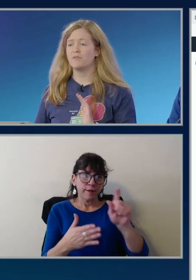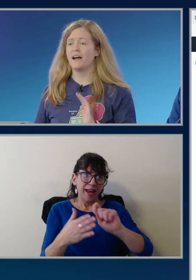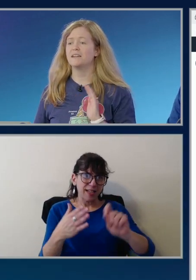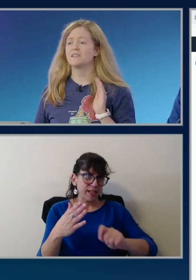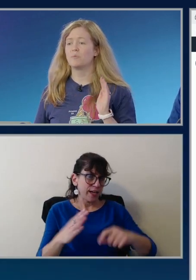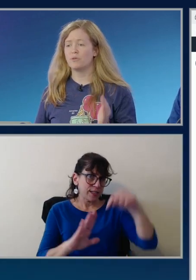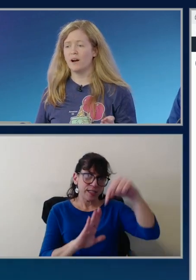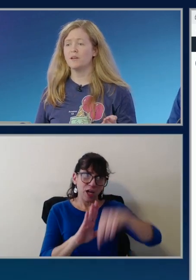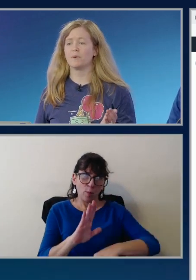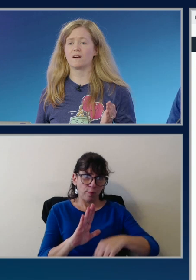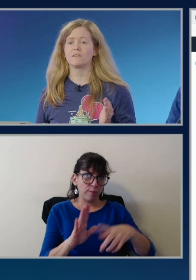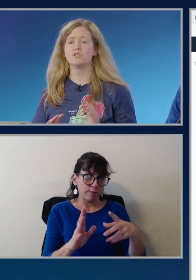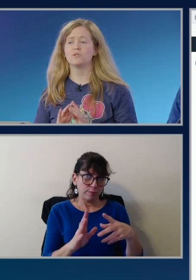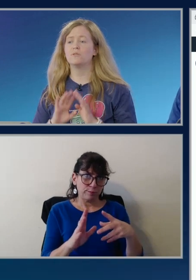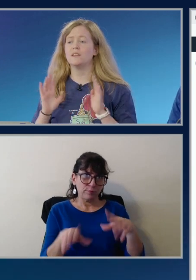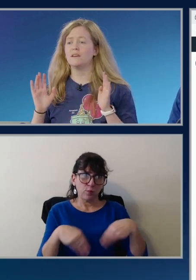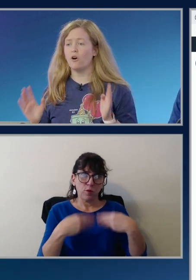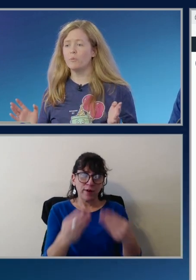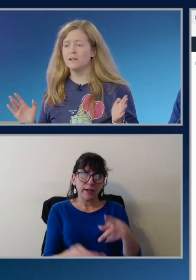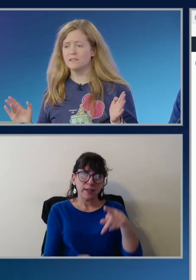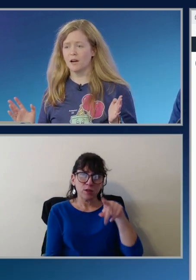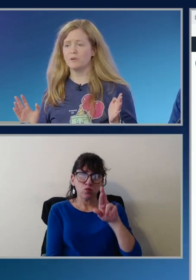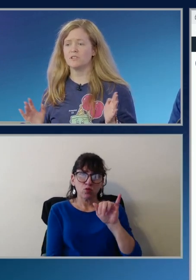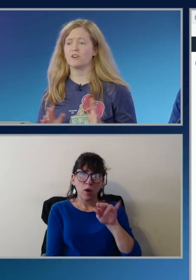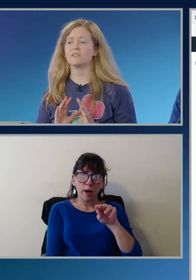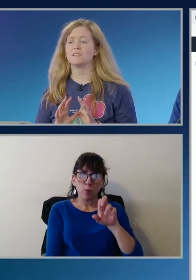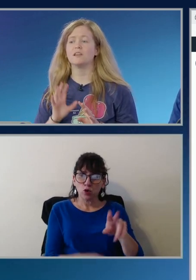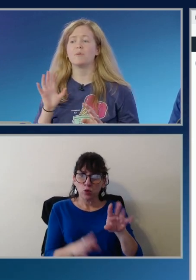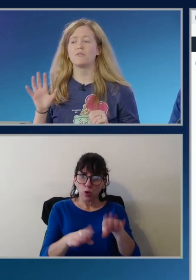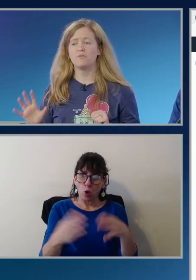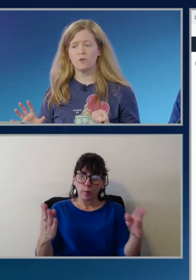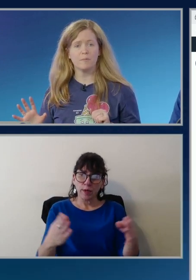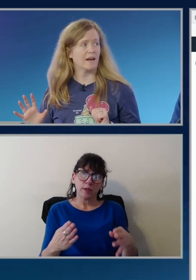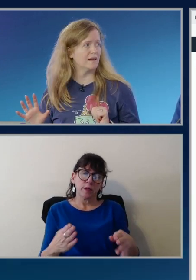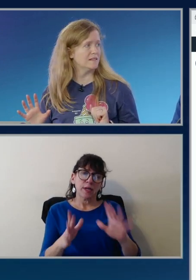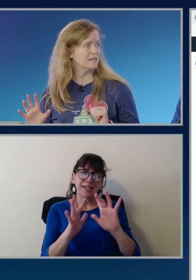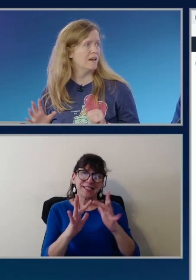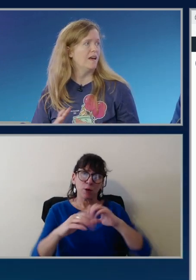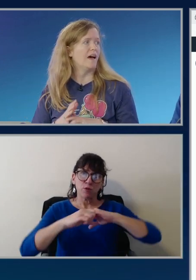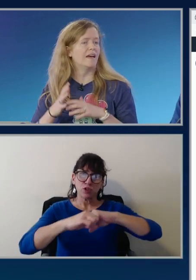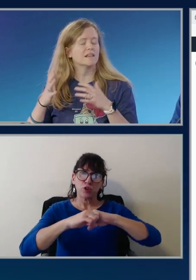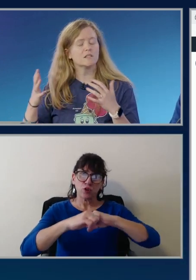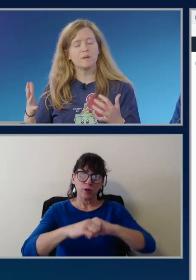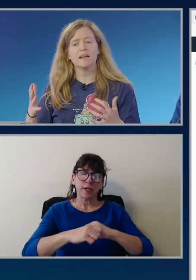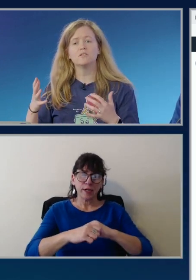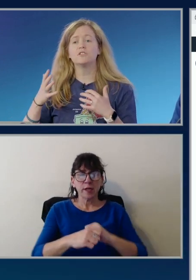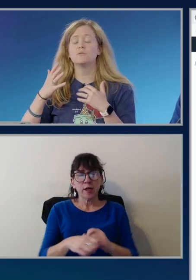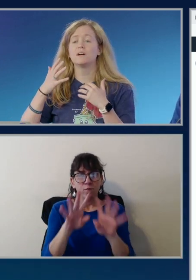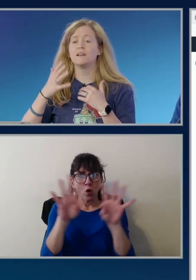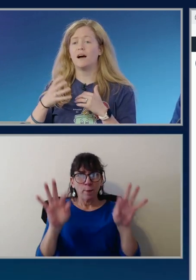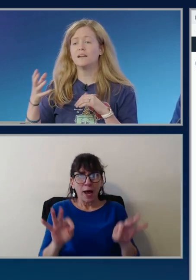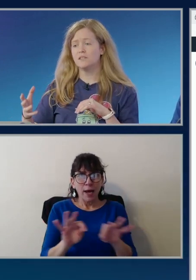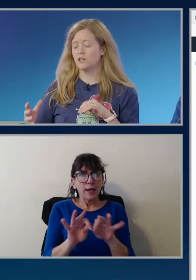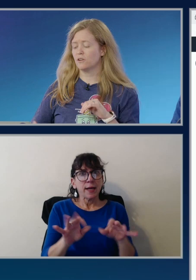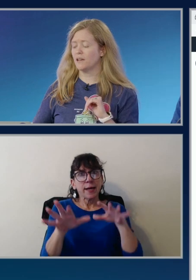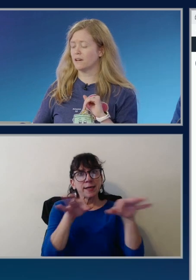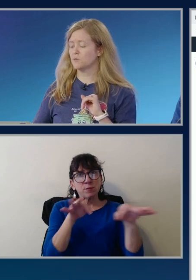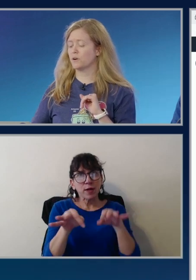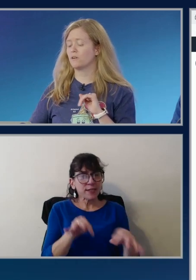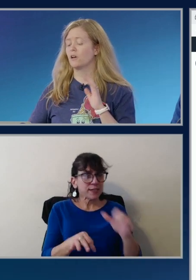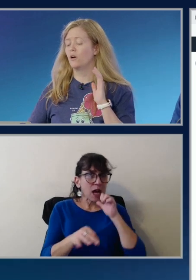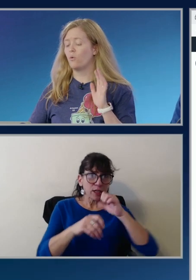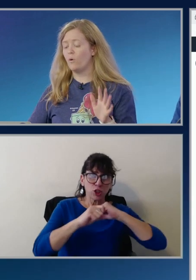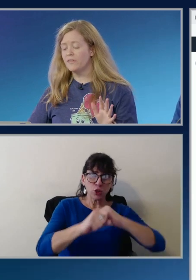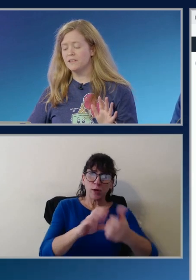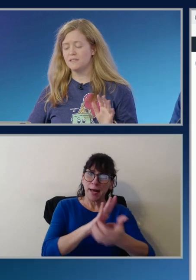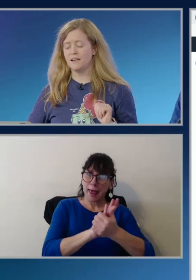it provides a primer to the open cybersecurity schema format and explains to a non-security